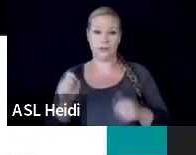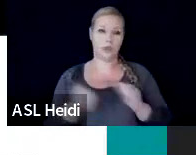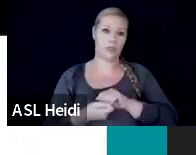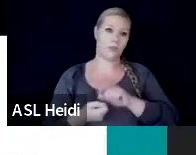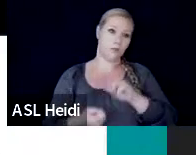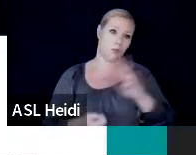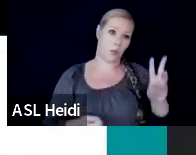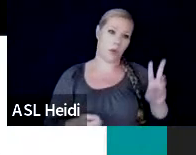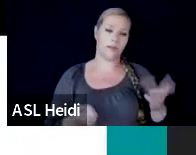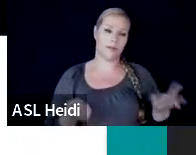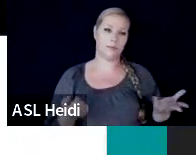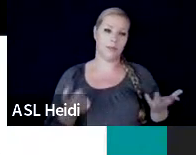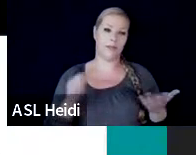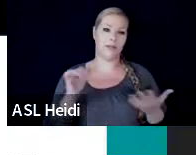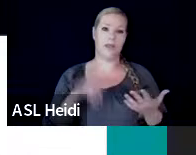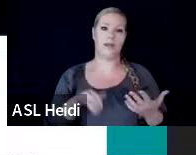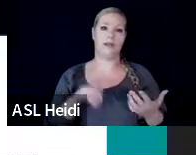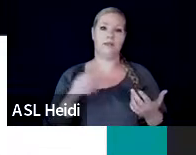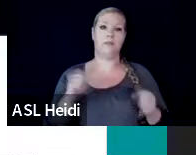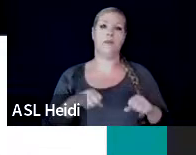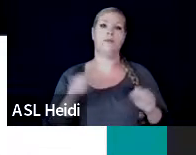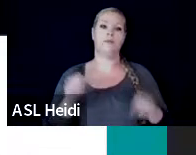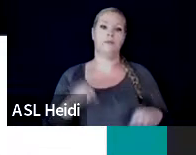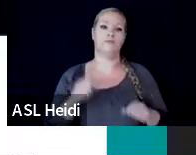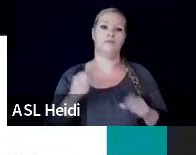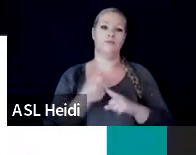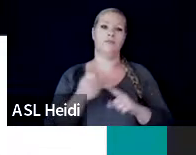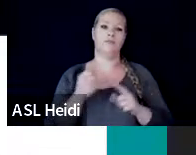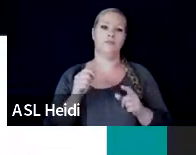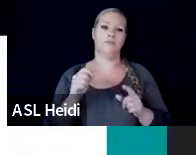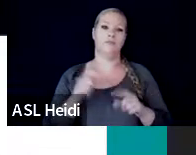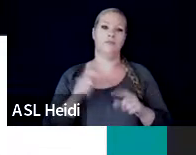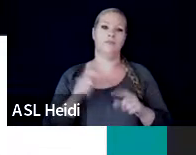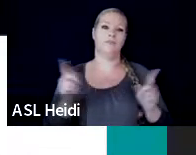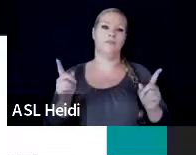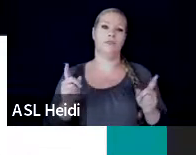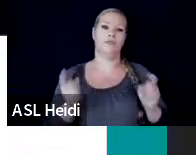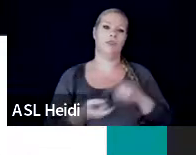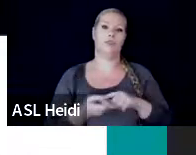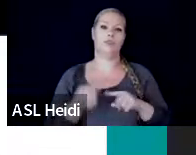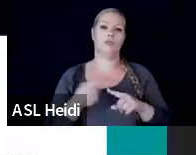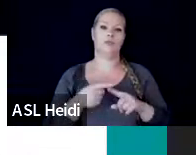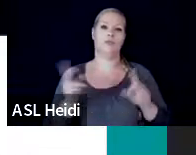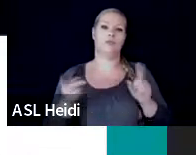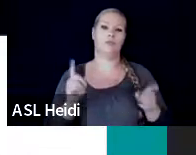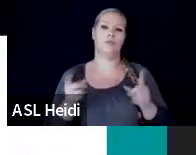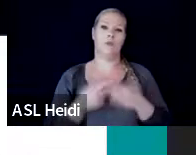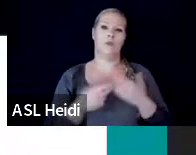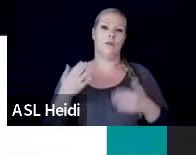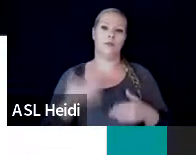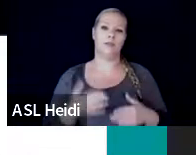the potential benefits or impacts, I guess, to either side of the freeway.